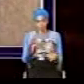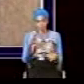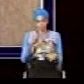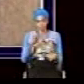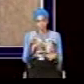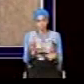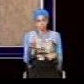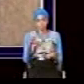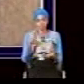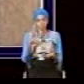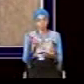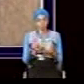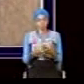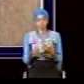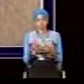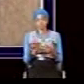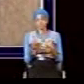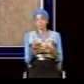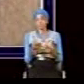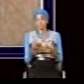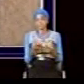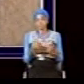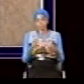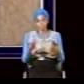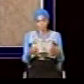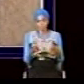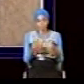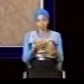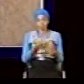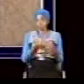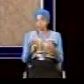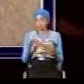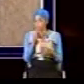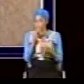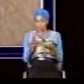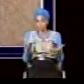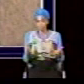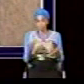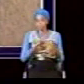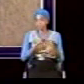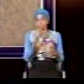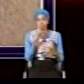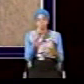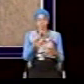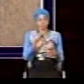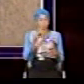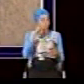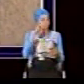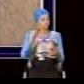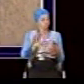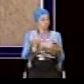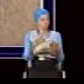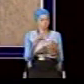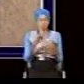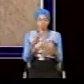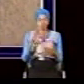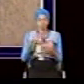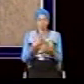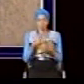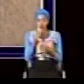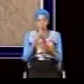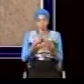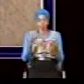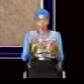If I'm not around, anywhere I there, I will make sure that I attend. Praise the Lord. Since October